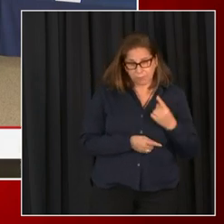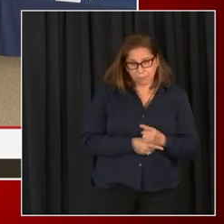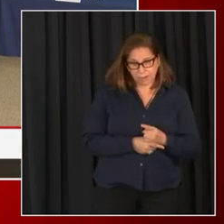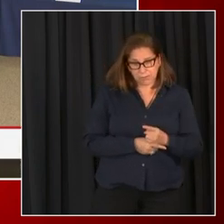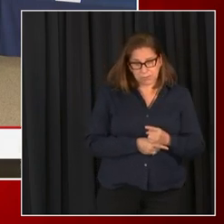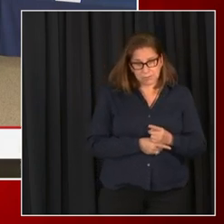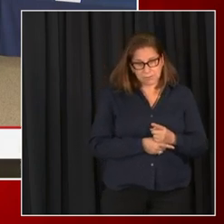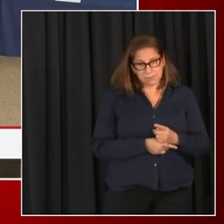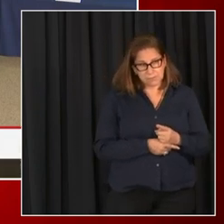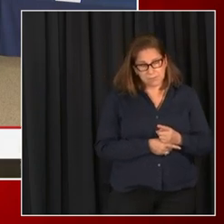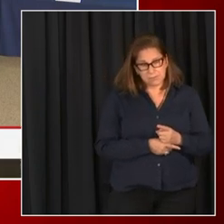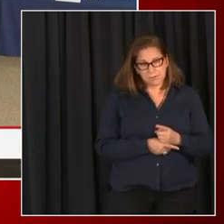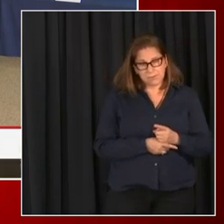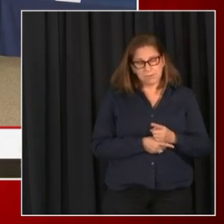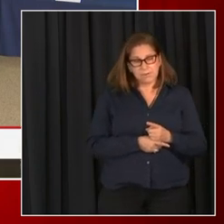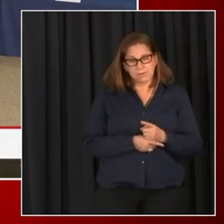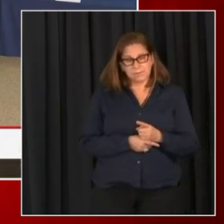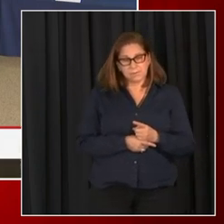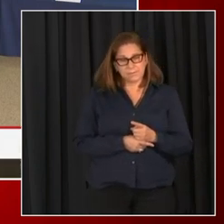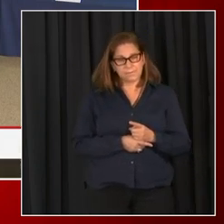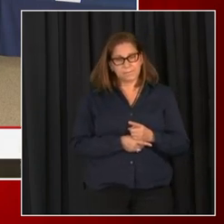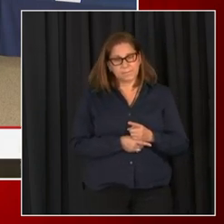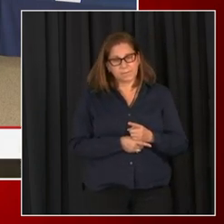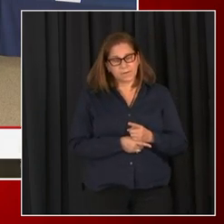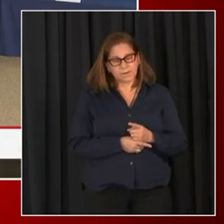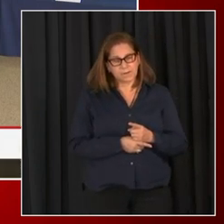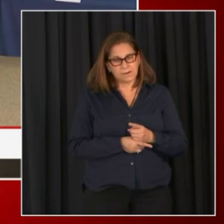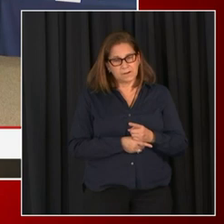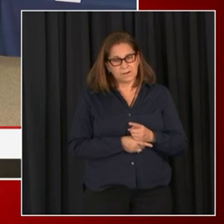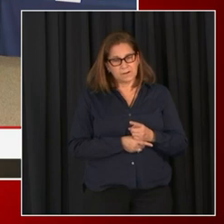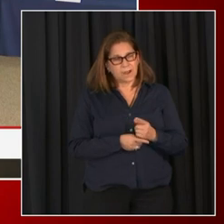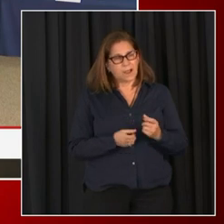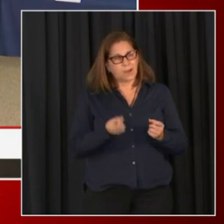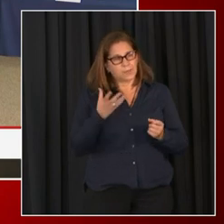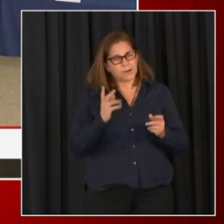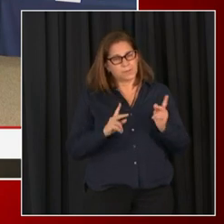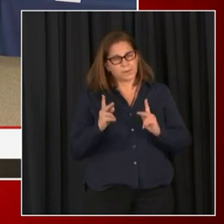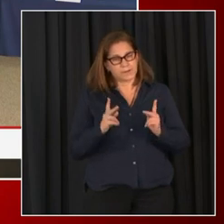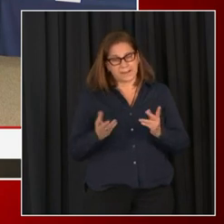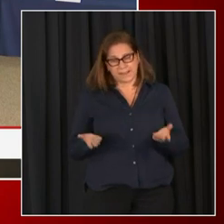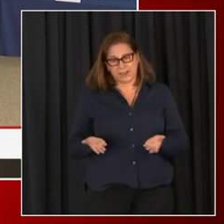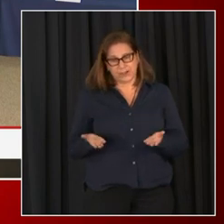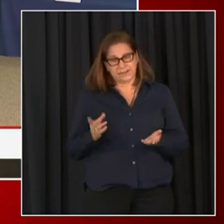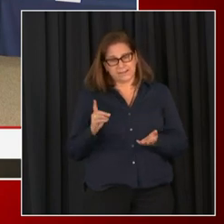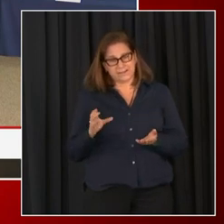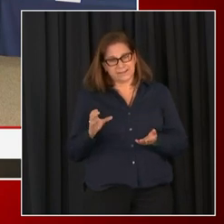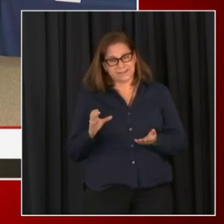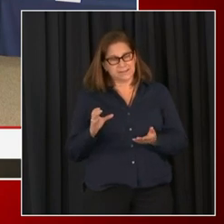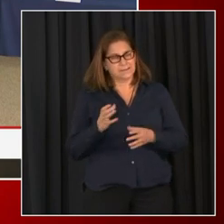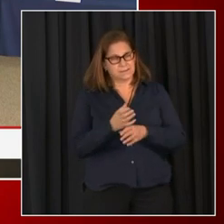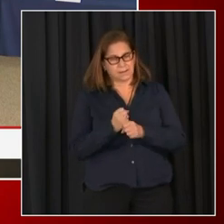that gap that have their initial unemployment, 26